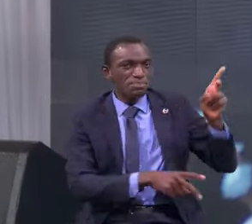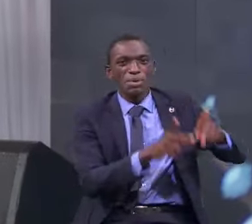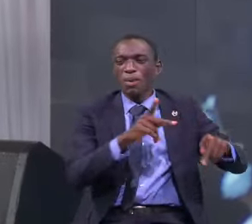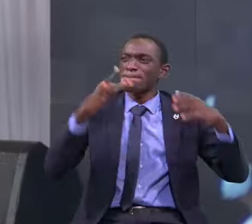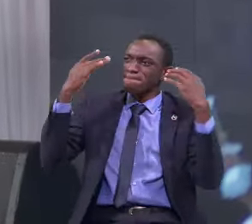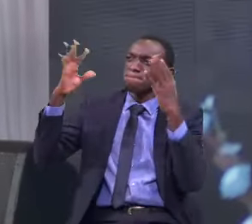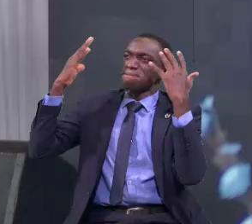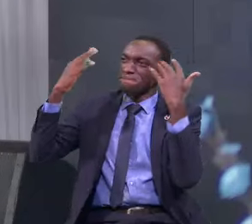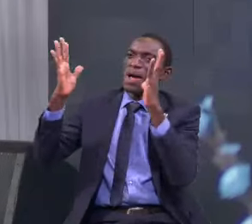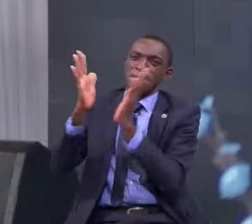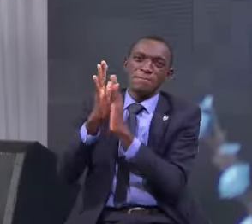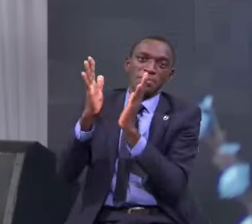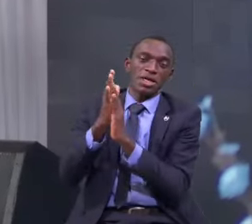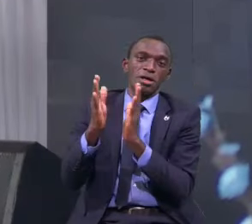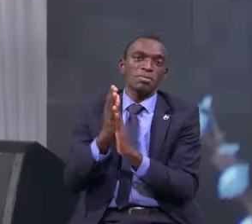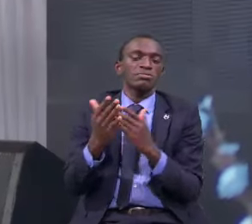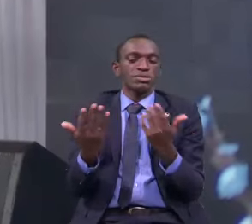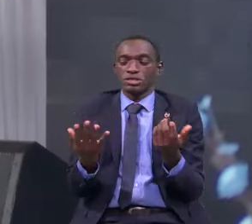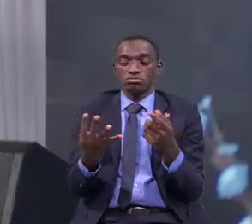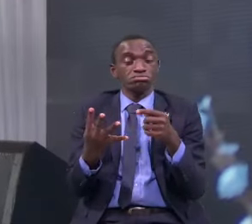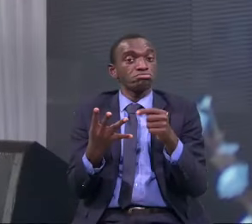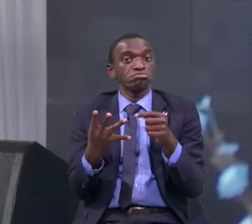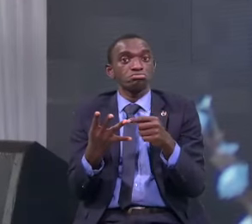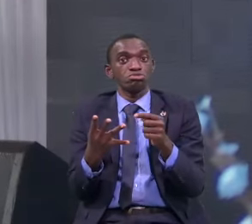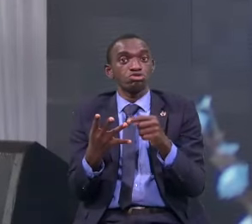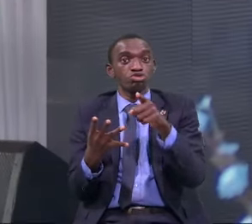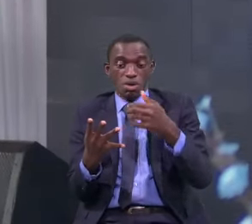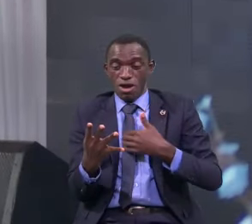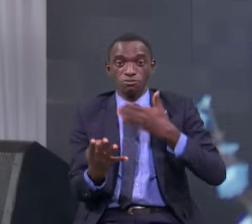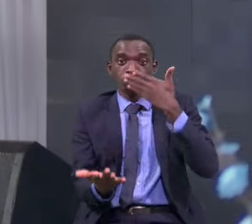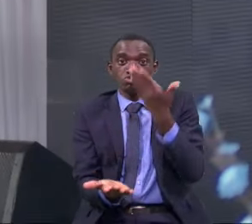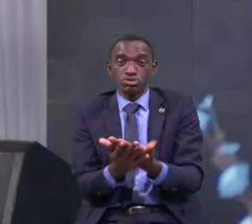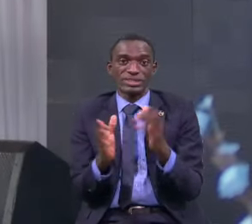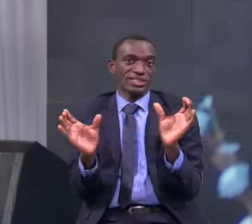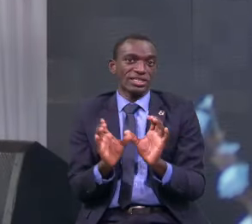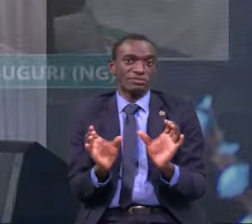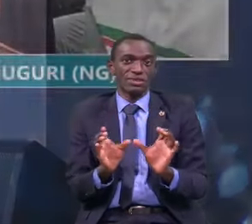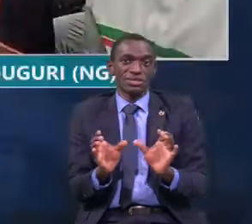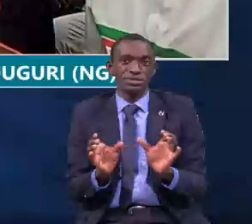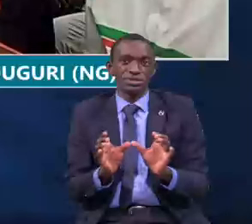Clapping may come as a result of a good certificate.